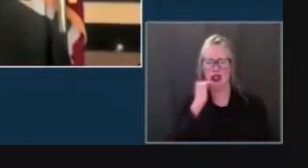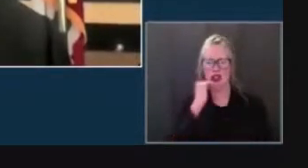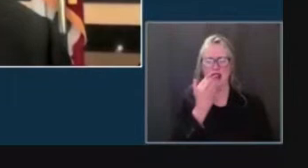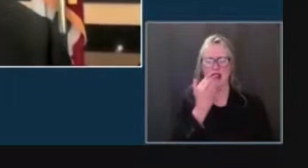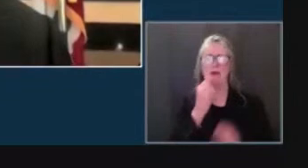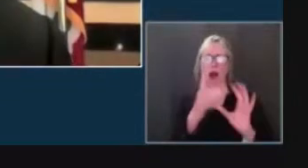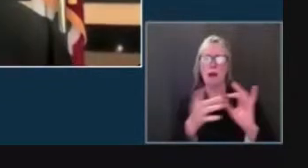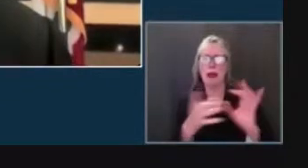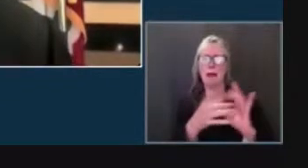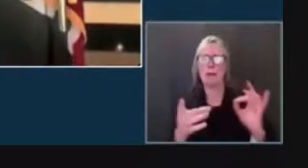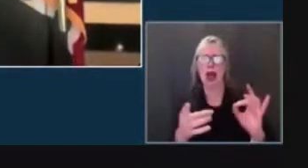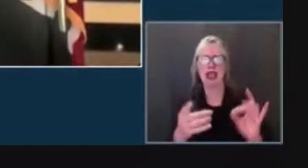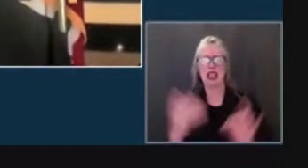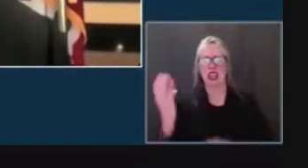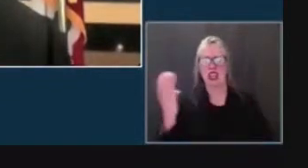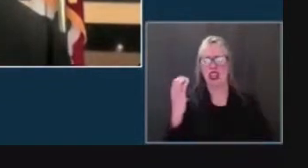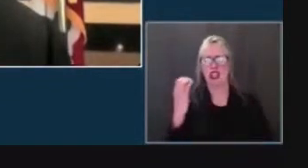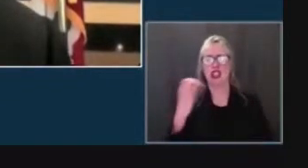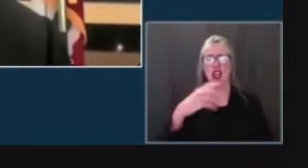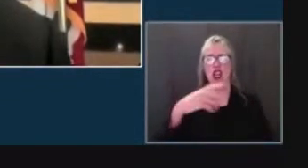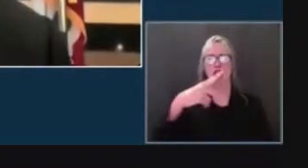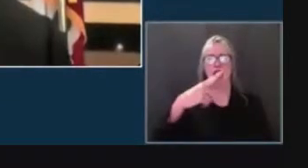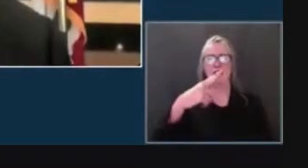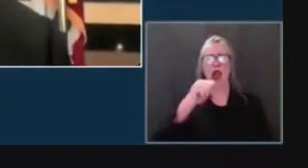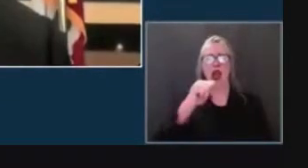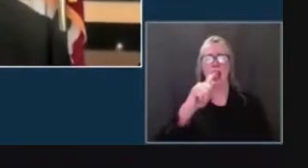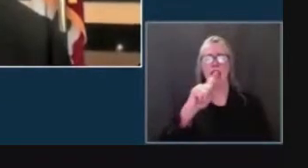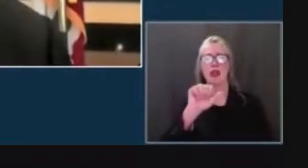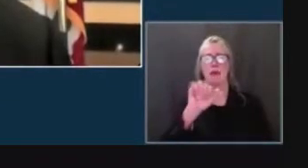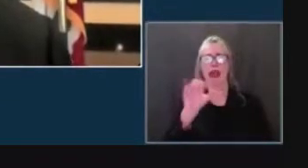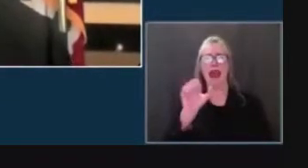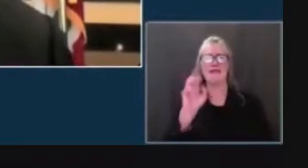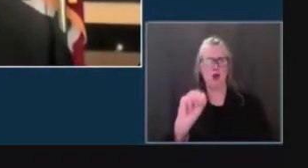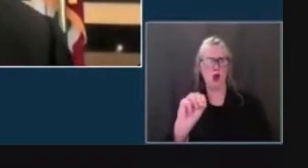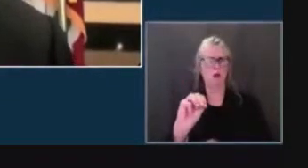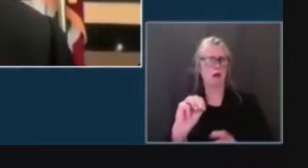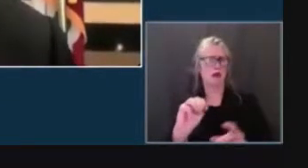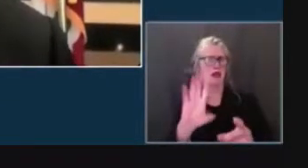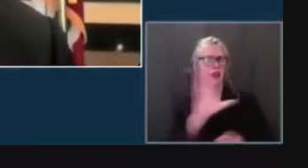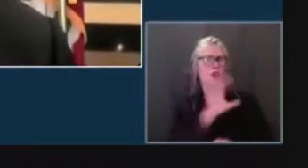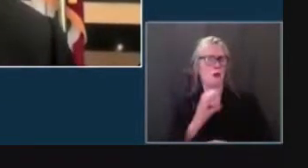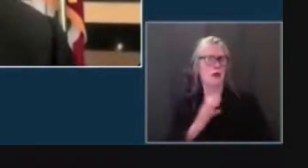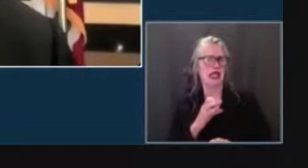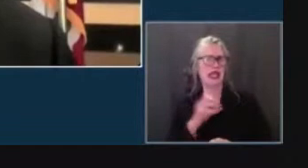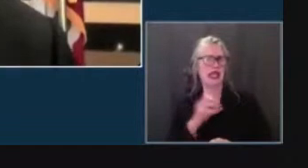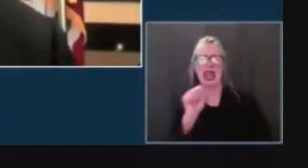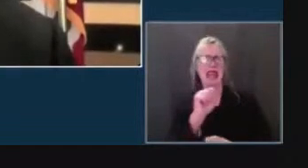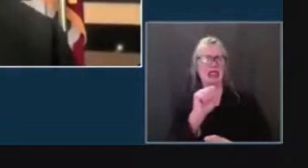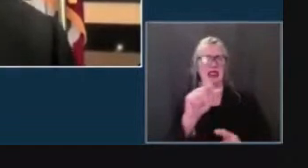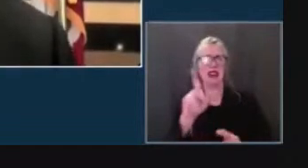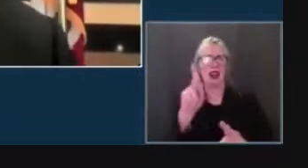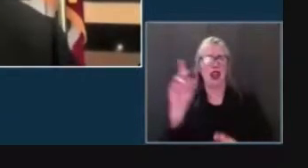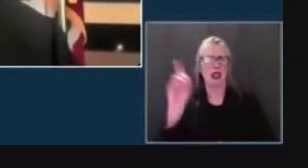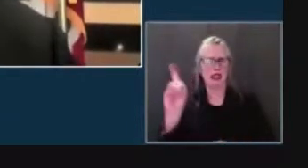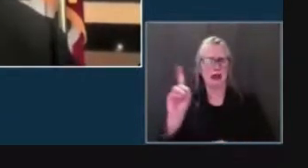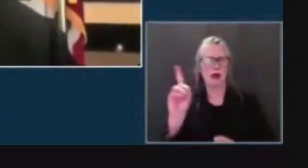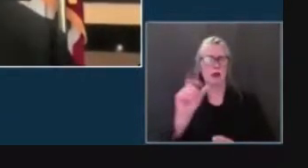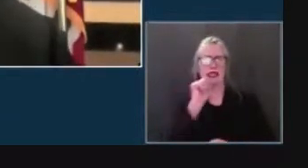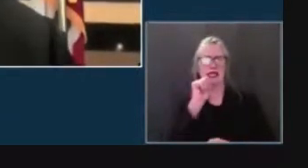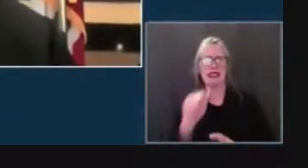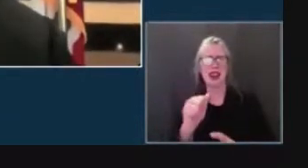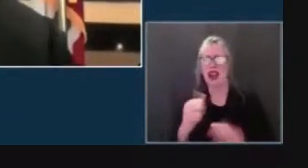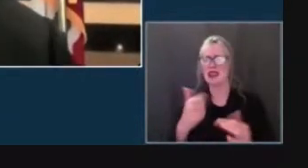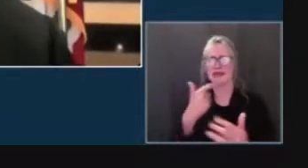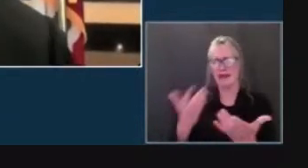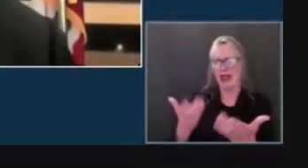of the platform committee and the failure of the party to condemn those comments, some activists approach labor with open hostility